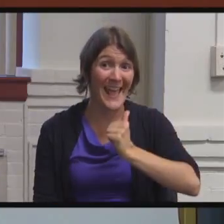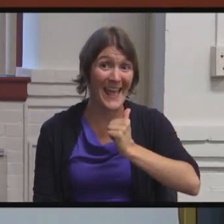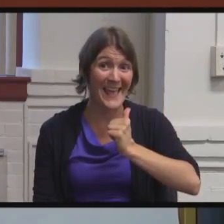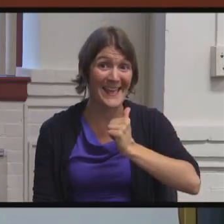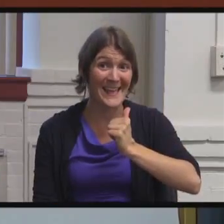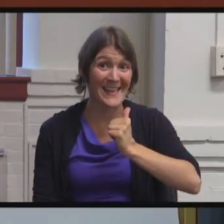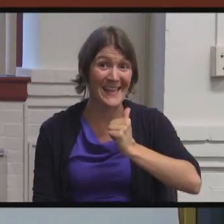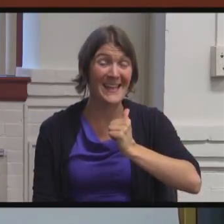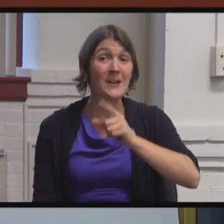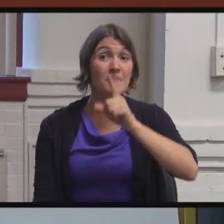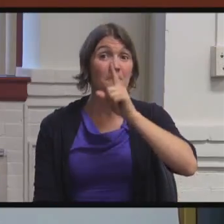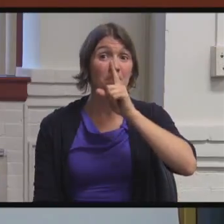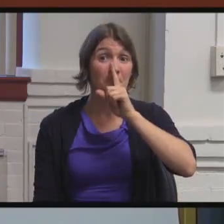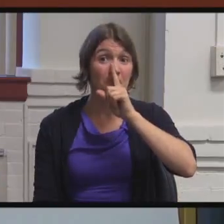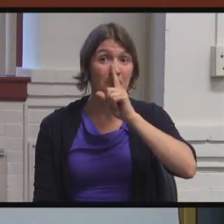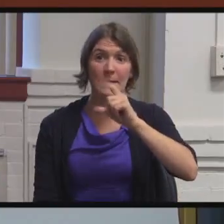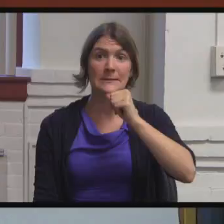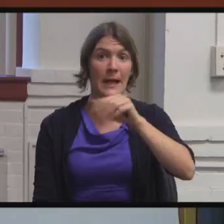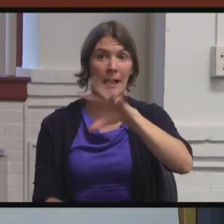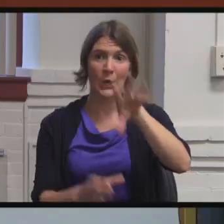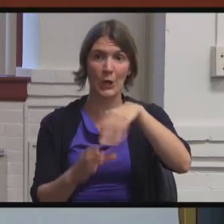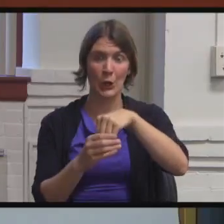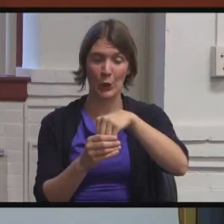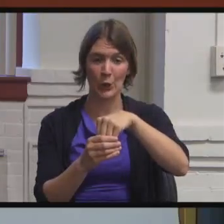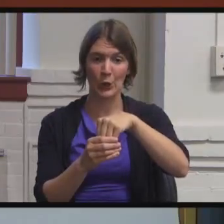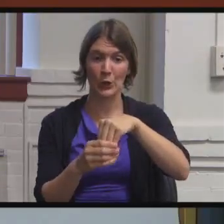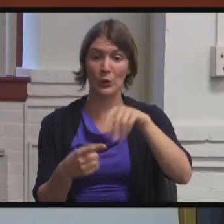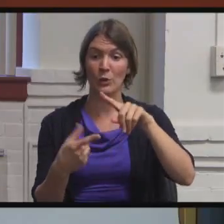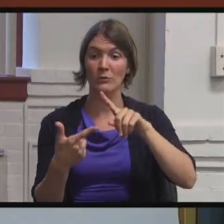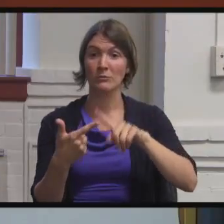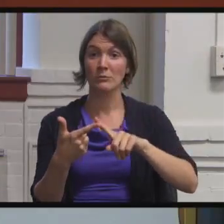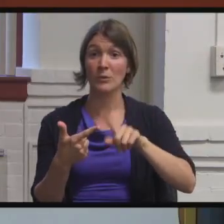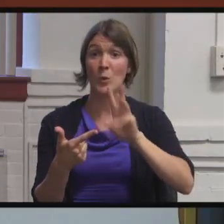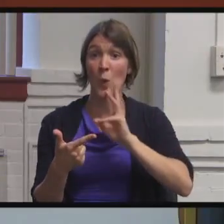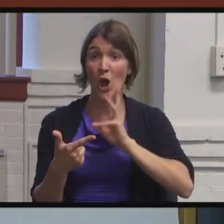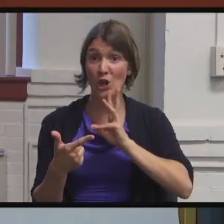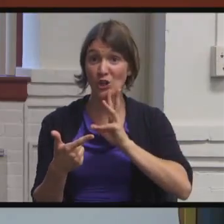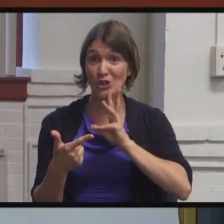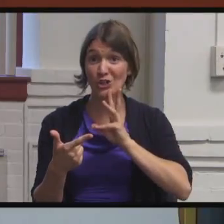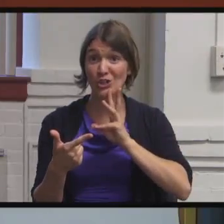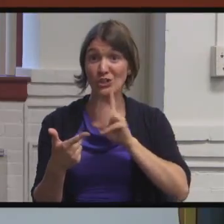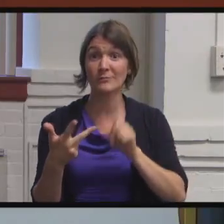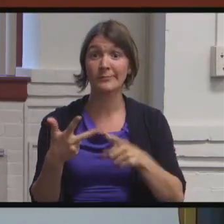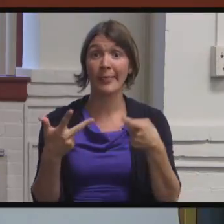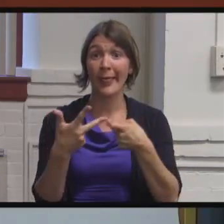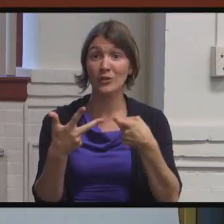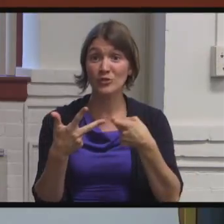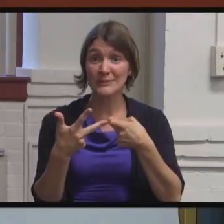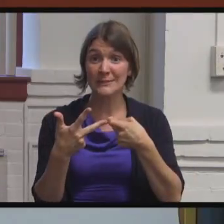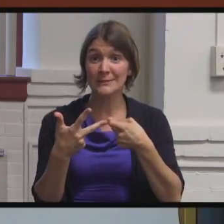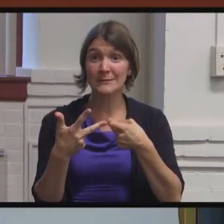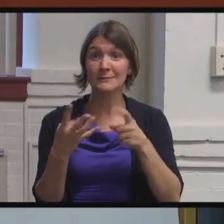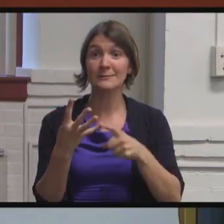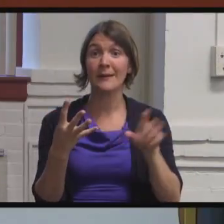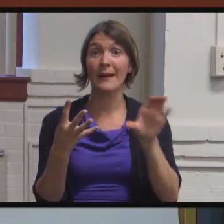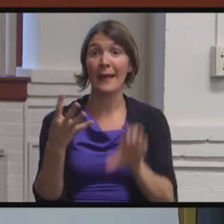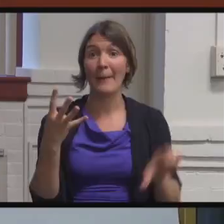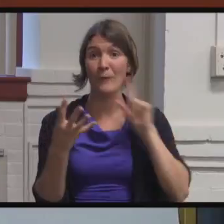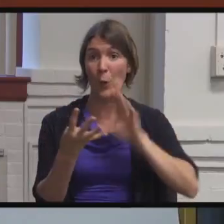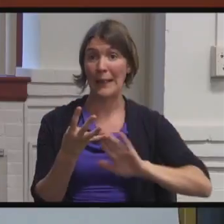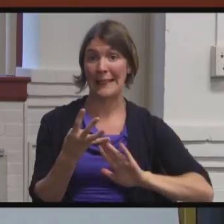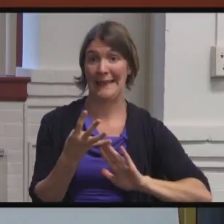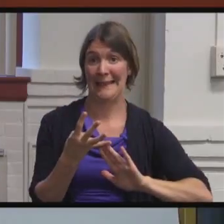That's not to include the water, the electric, the chemicals that are